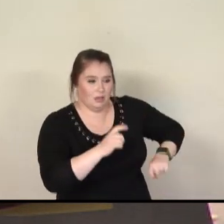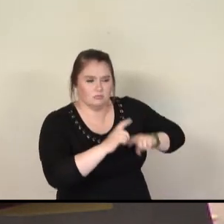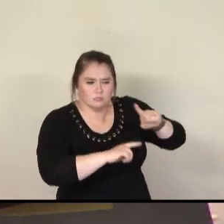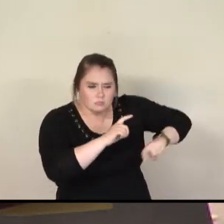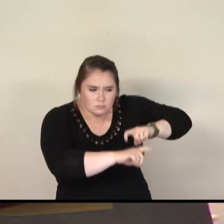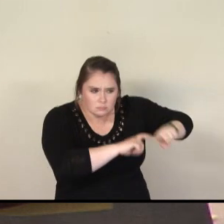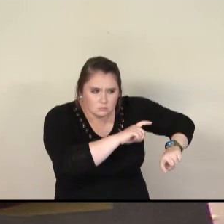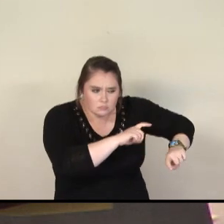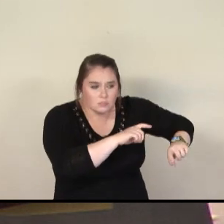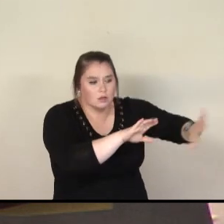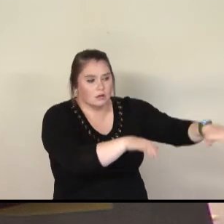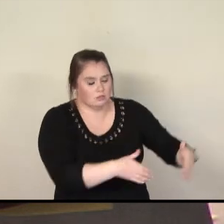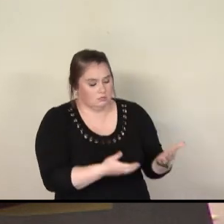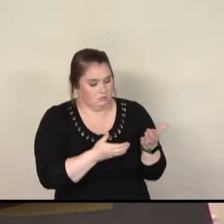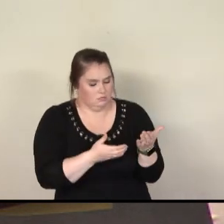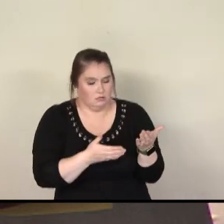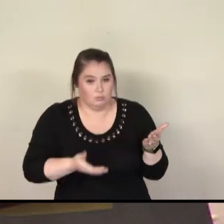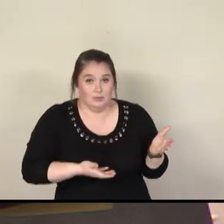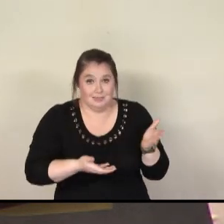answers.